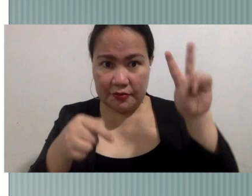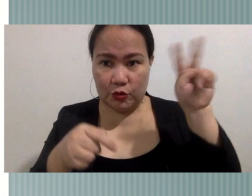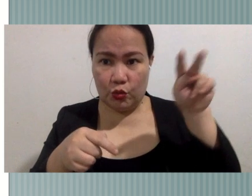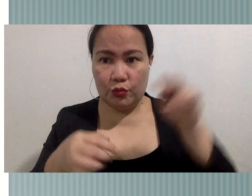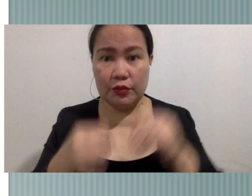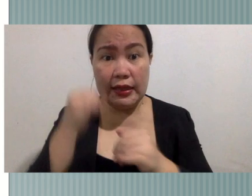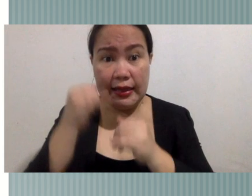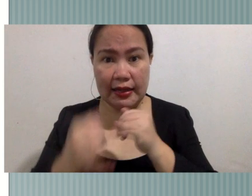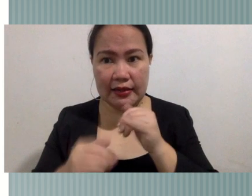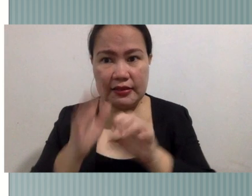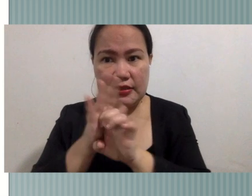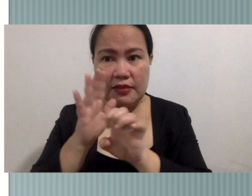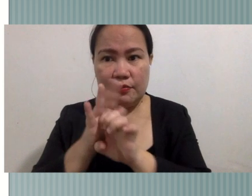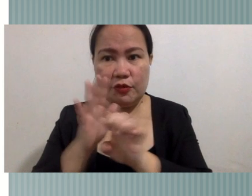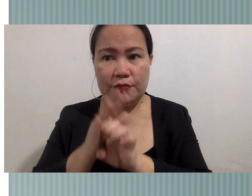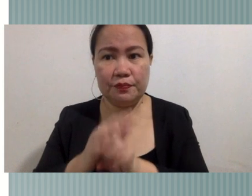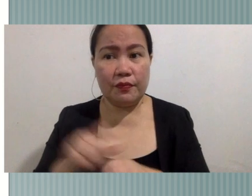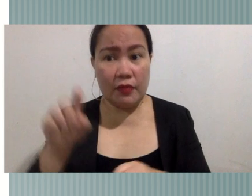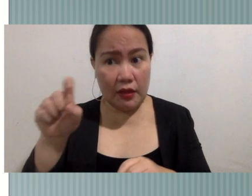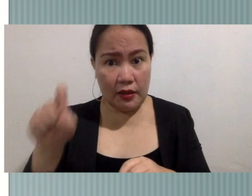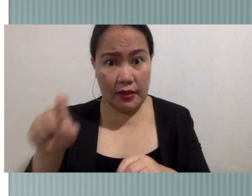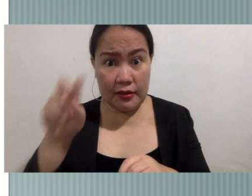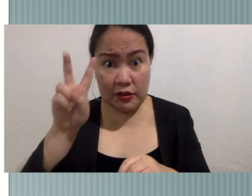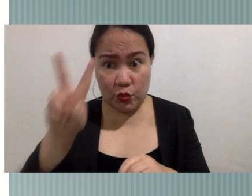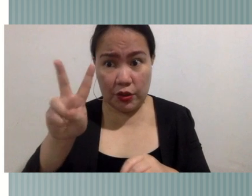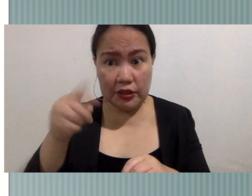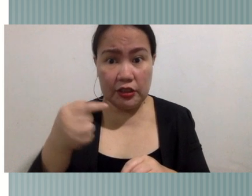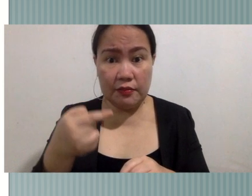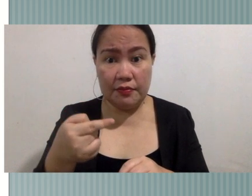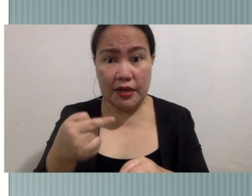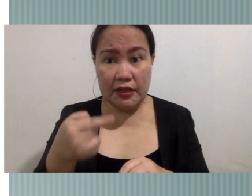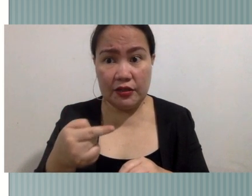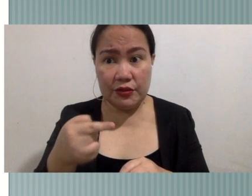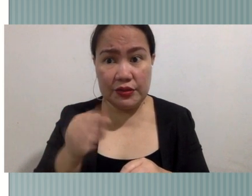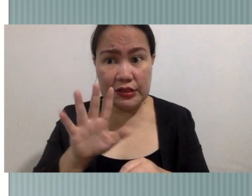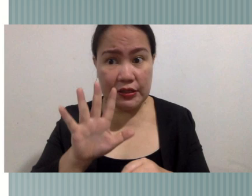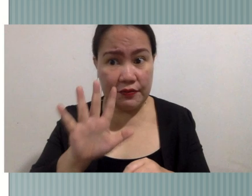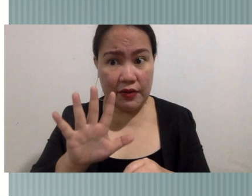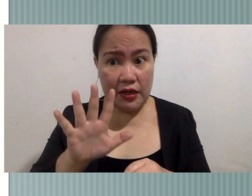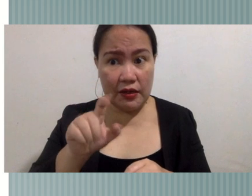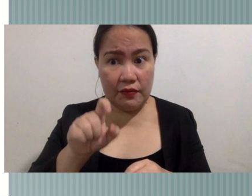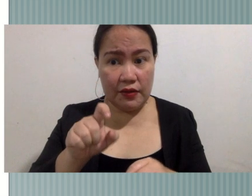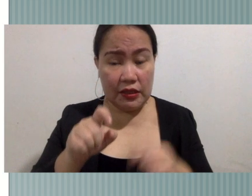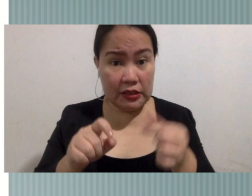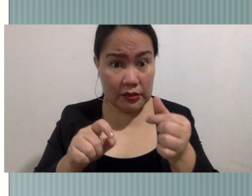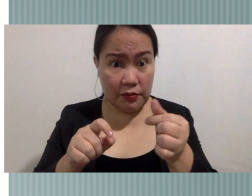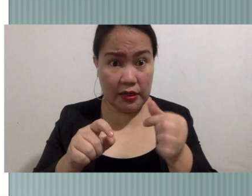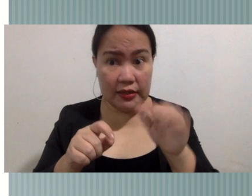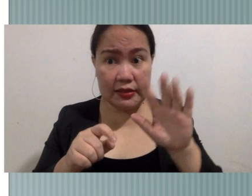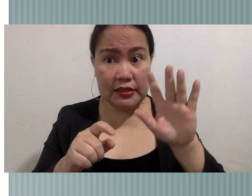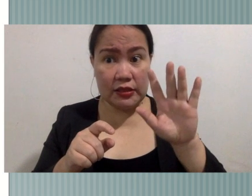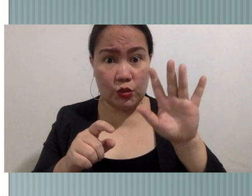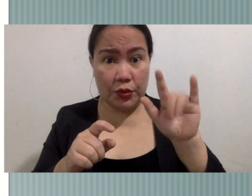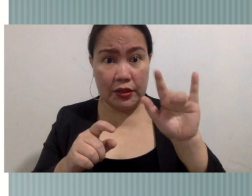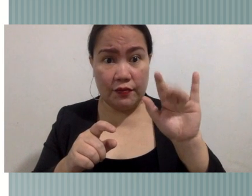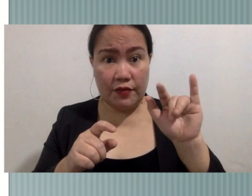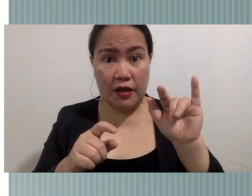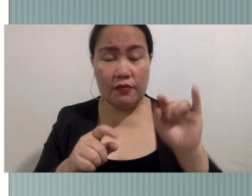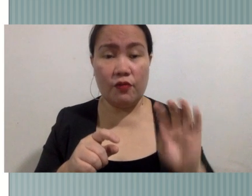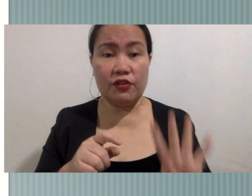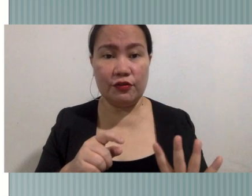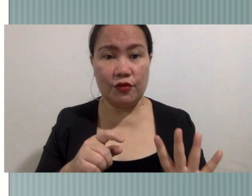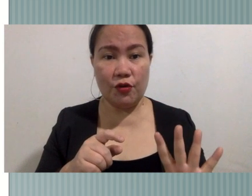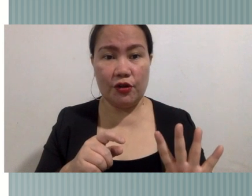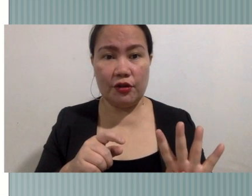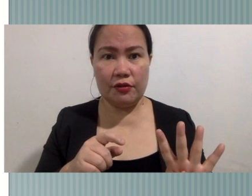Last example. X squared minus 5x plus 25